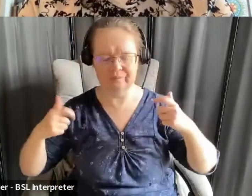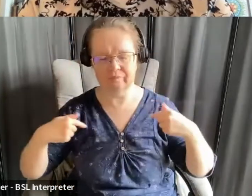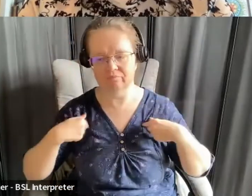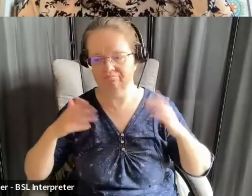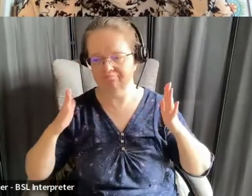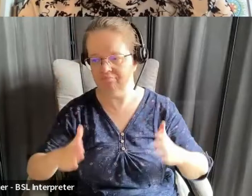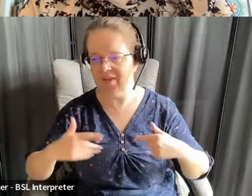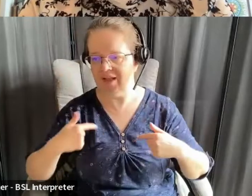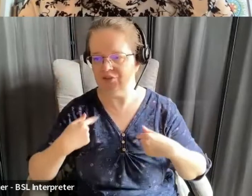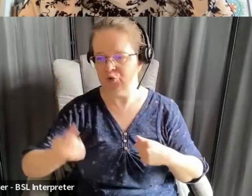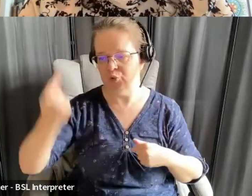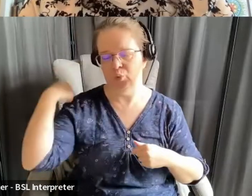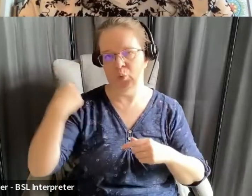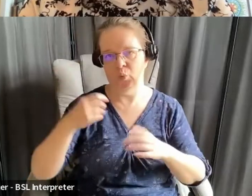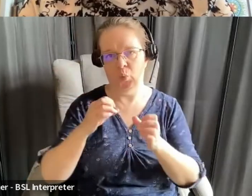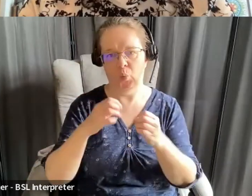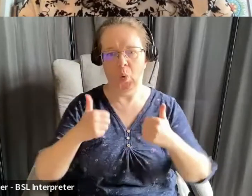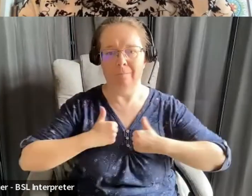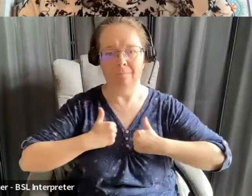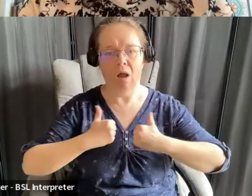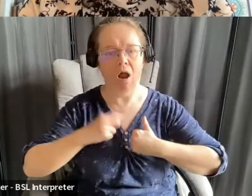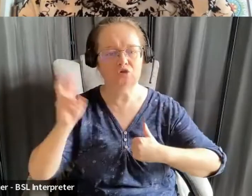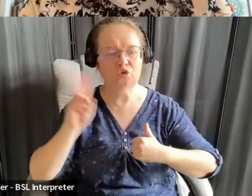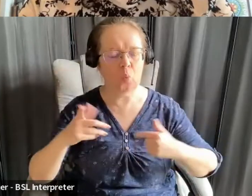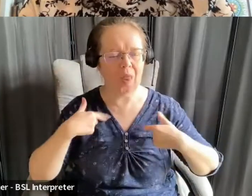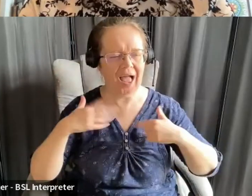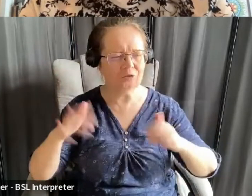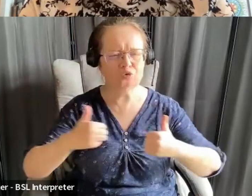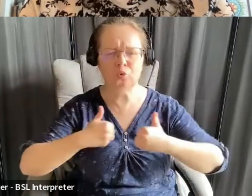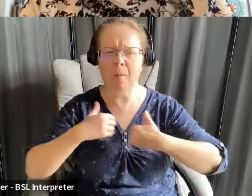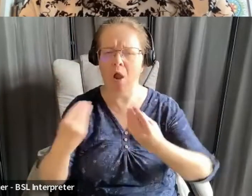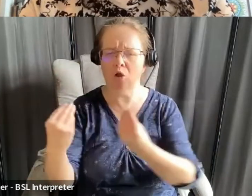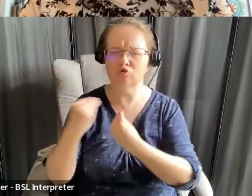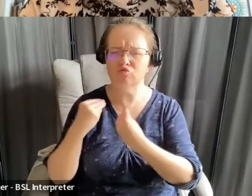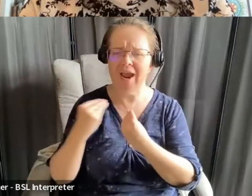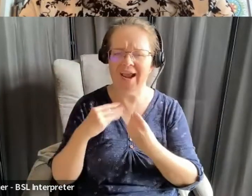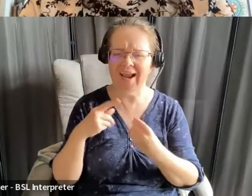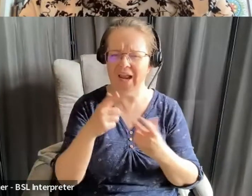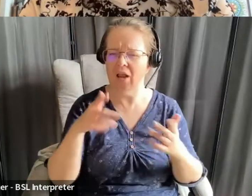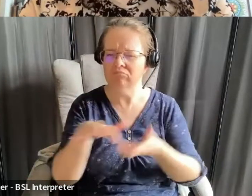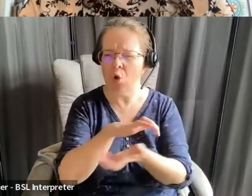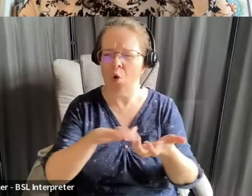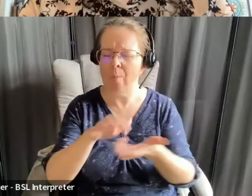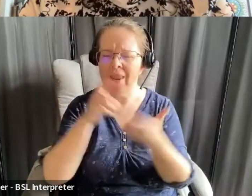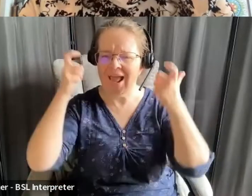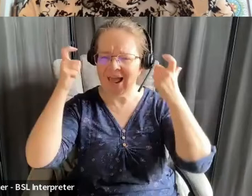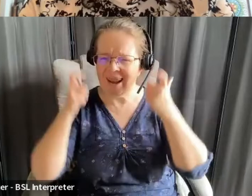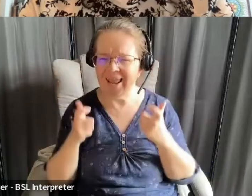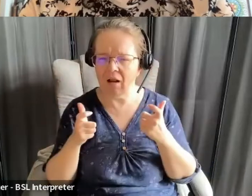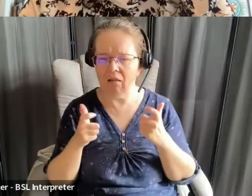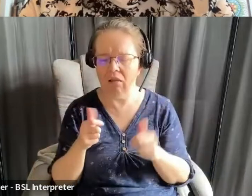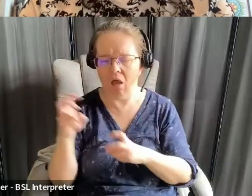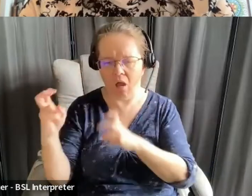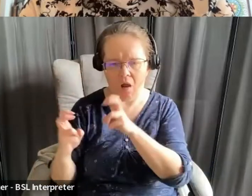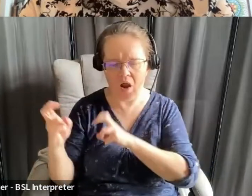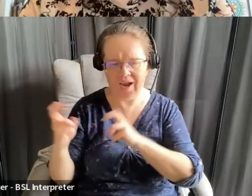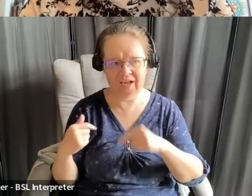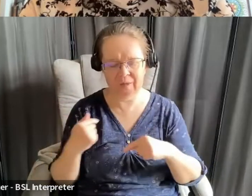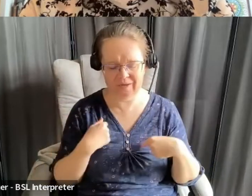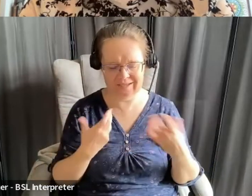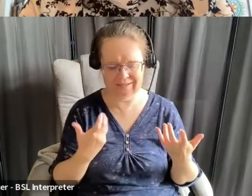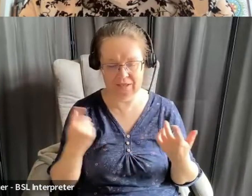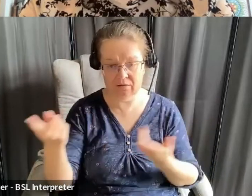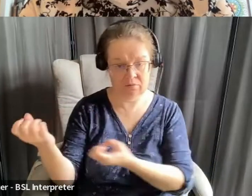where I had to present complex legal argument. And what she said to me, and I put it down, just thinking of